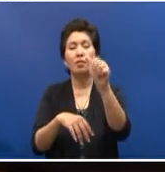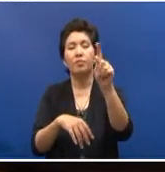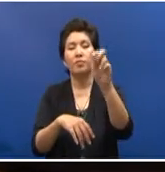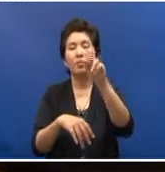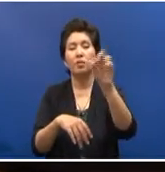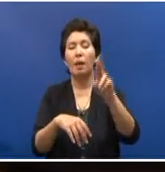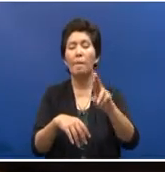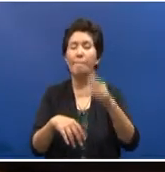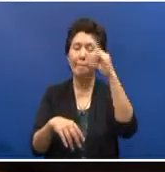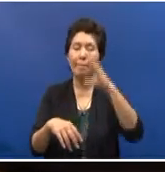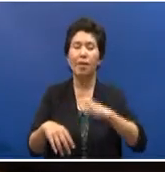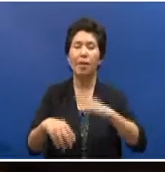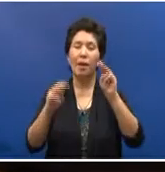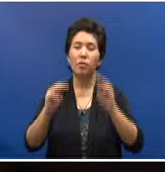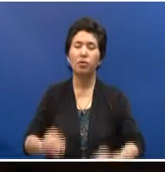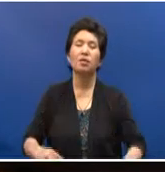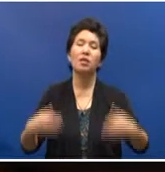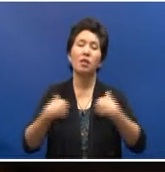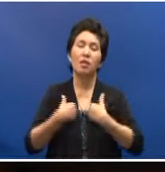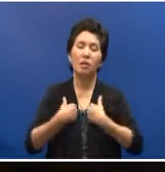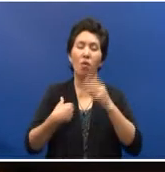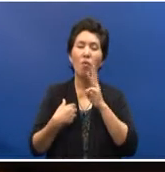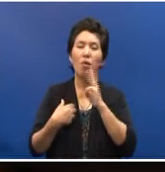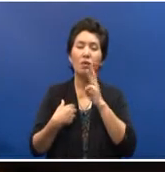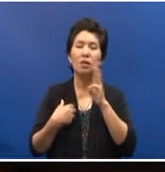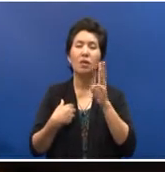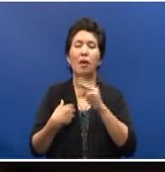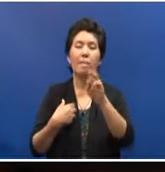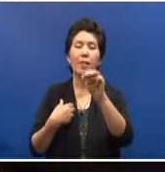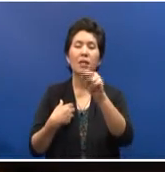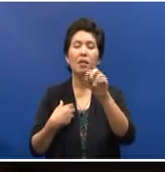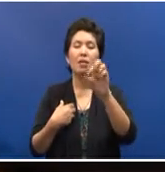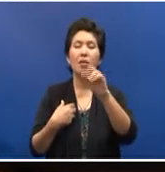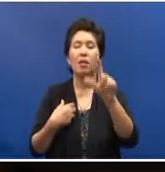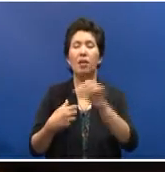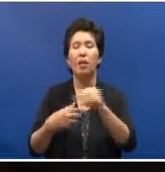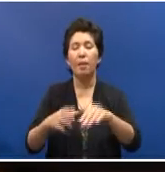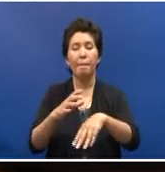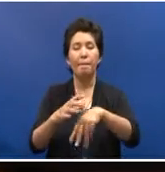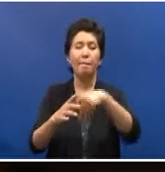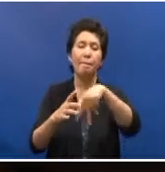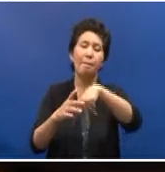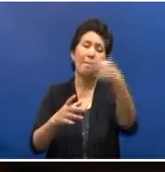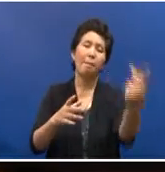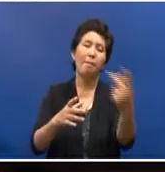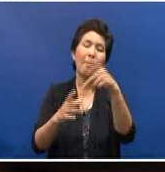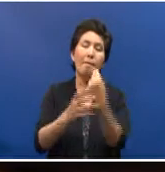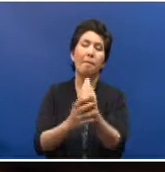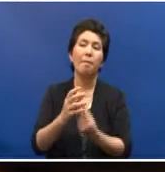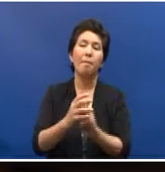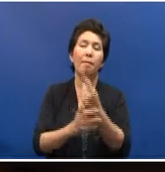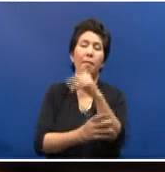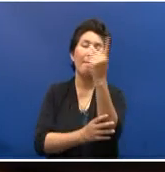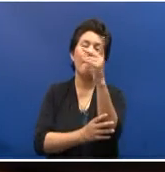land, animals, water, minerals, and plants. Due to scarcity of